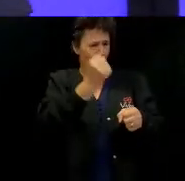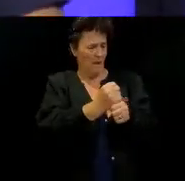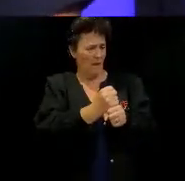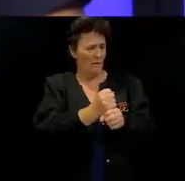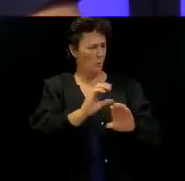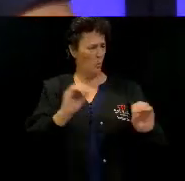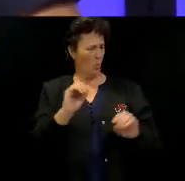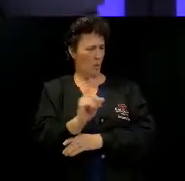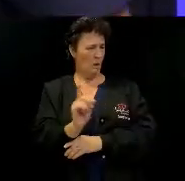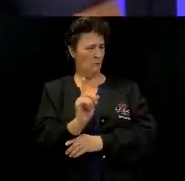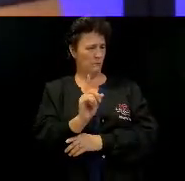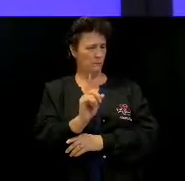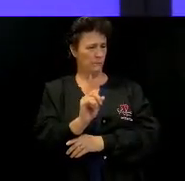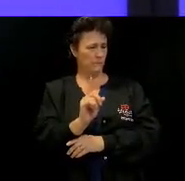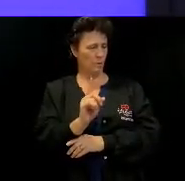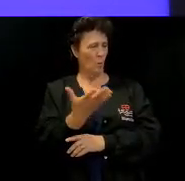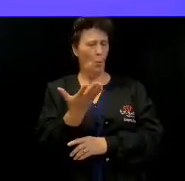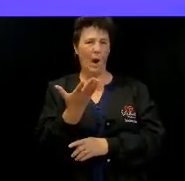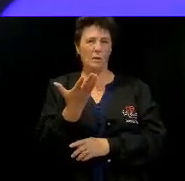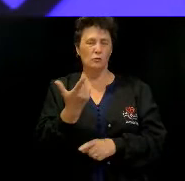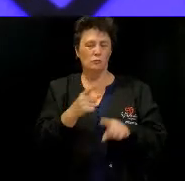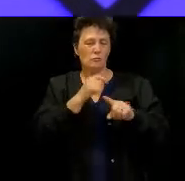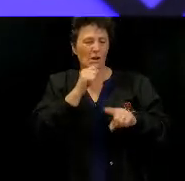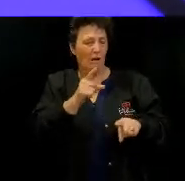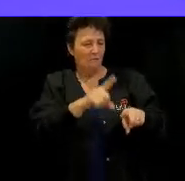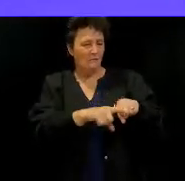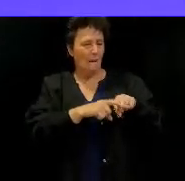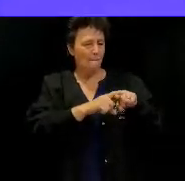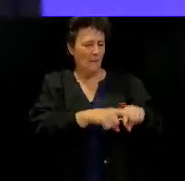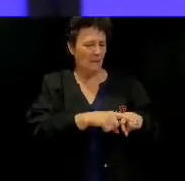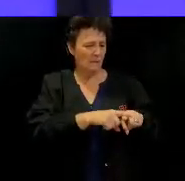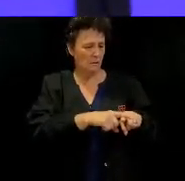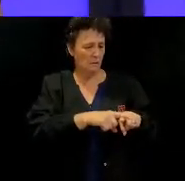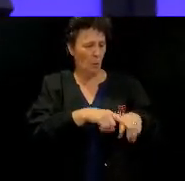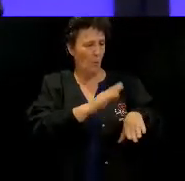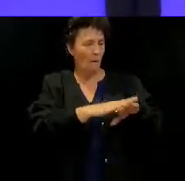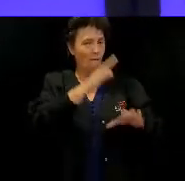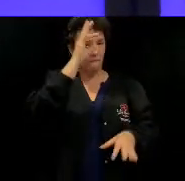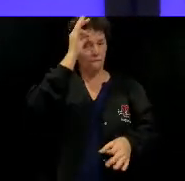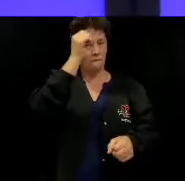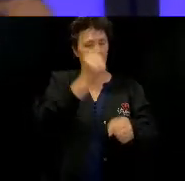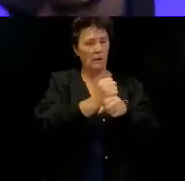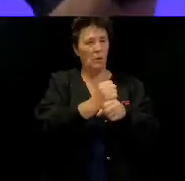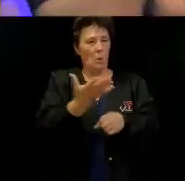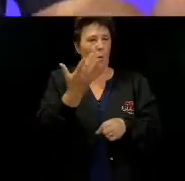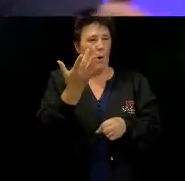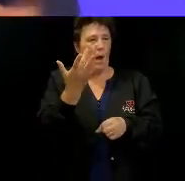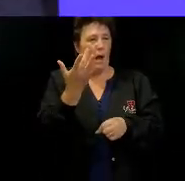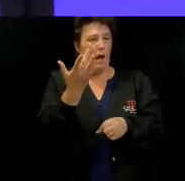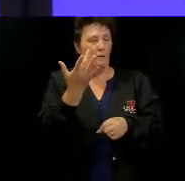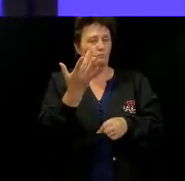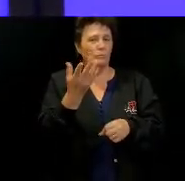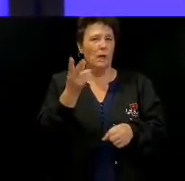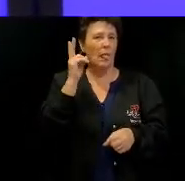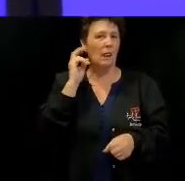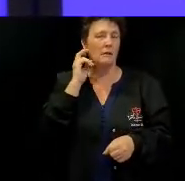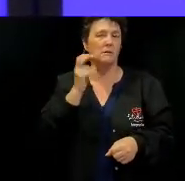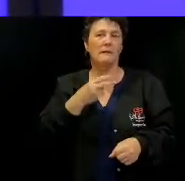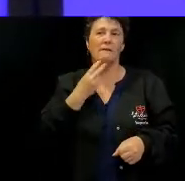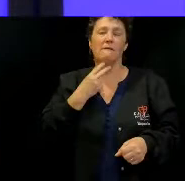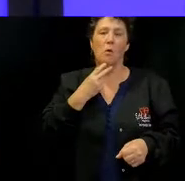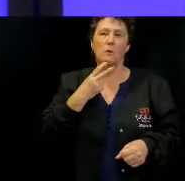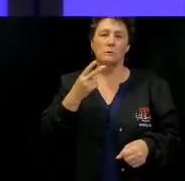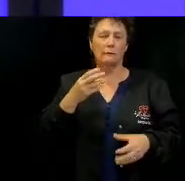Why aren't you leaning in? This is what he's saying. Why aren't you leaning into your faith? Why are you leaning into the voice of fear and not the voice of